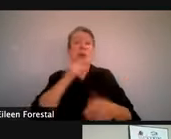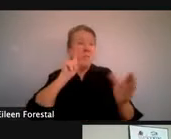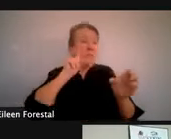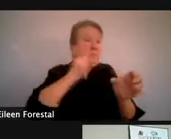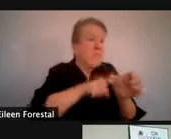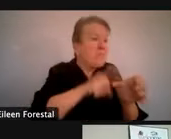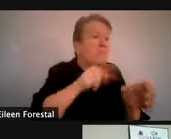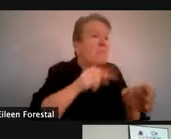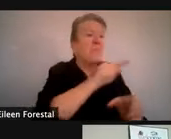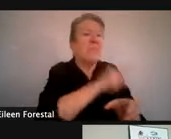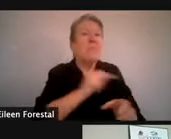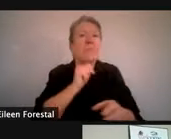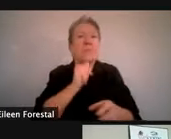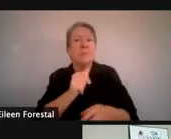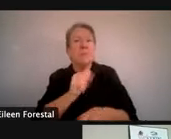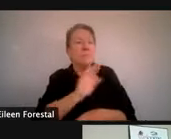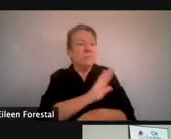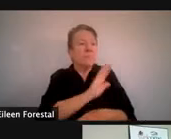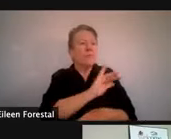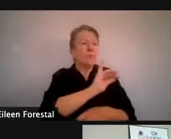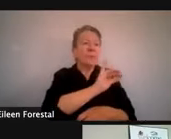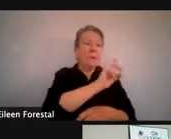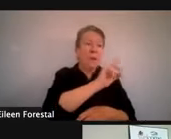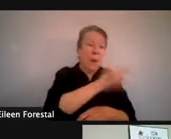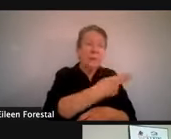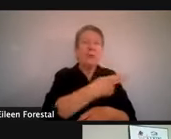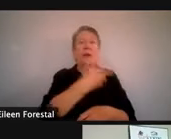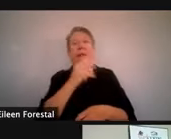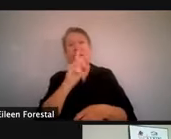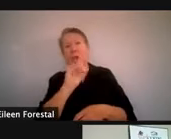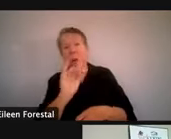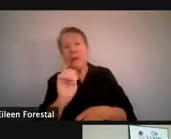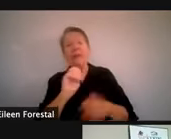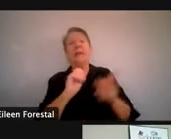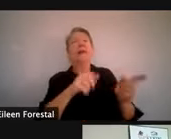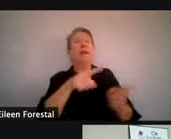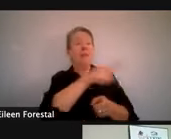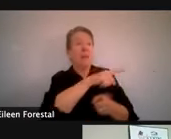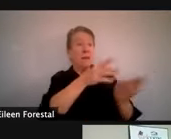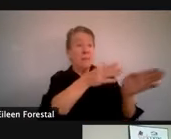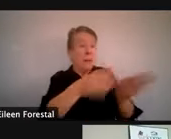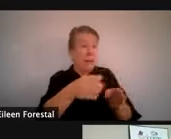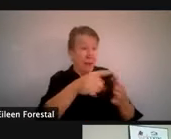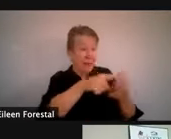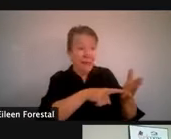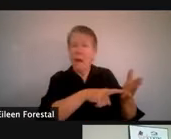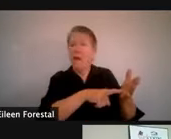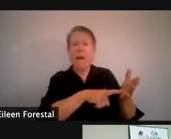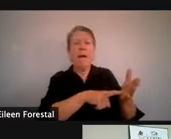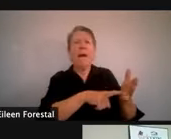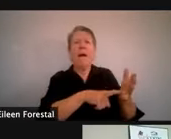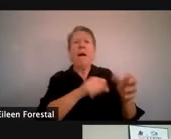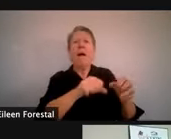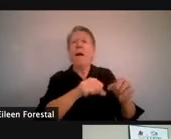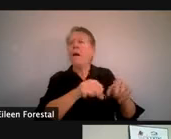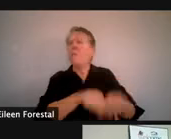would be violating our overall health and safety standards if they were not adhering to social distancing. So